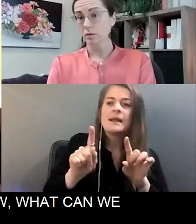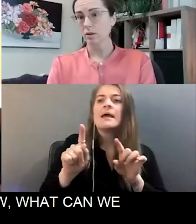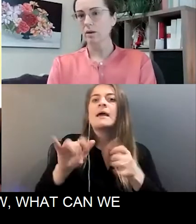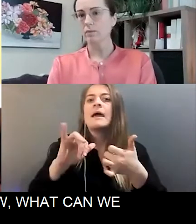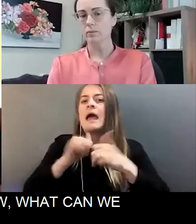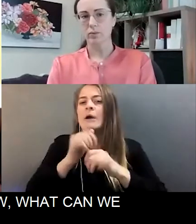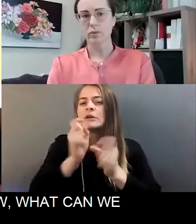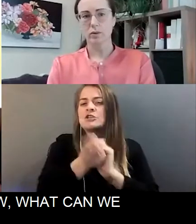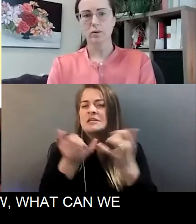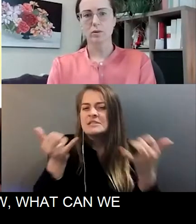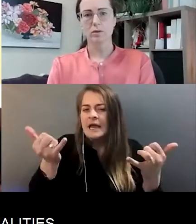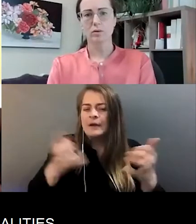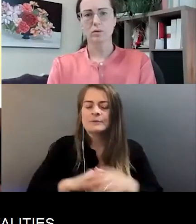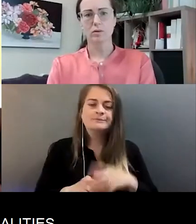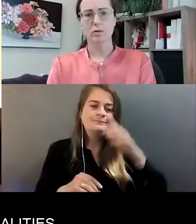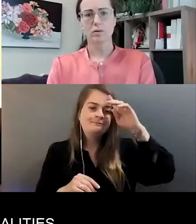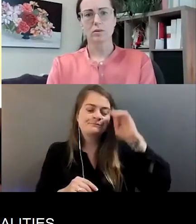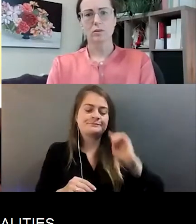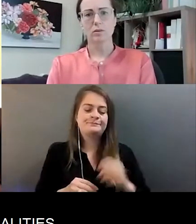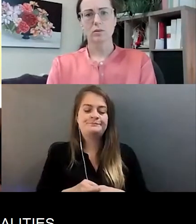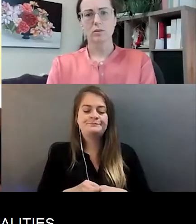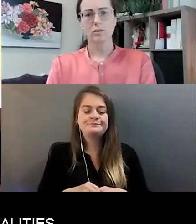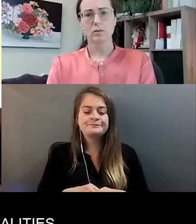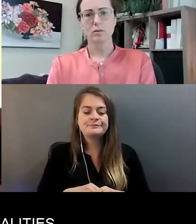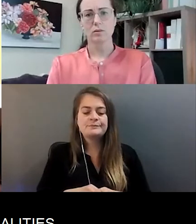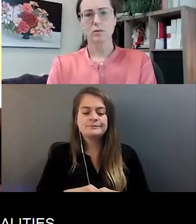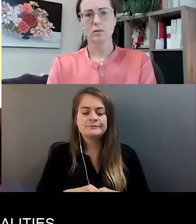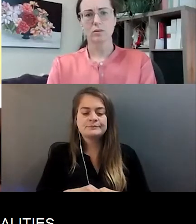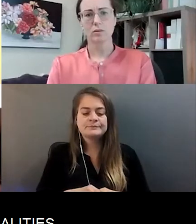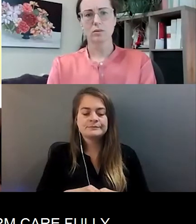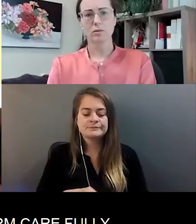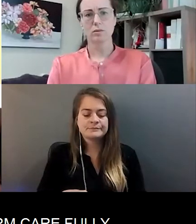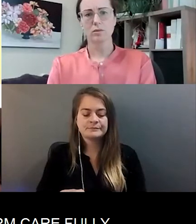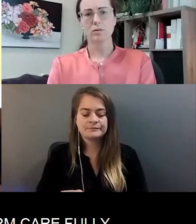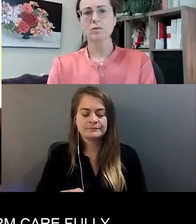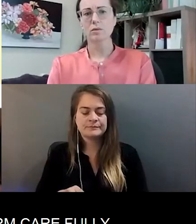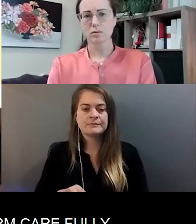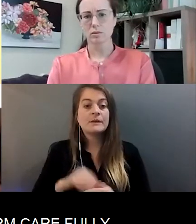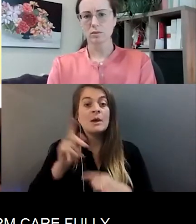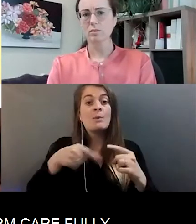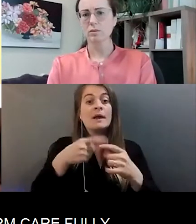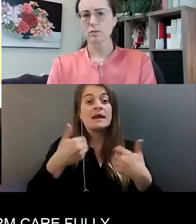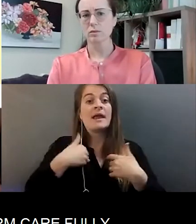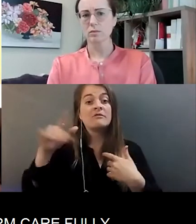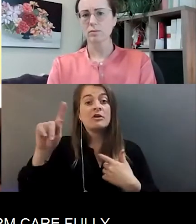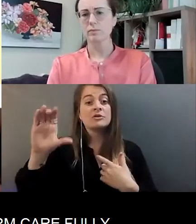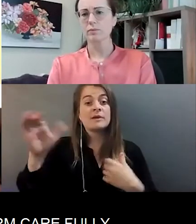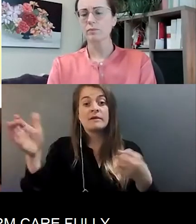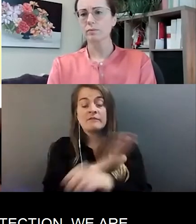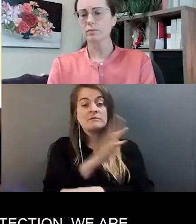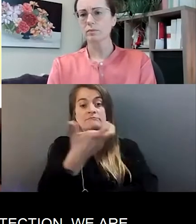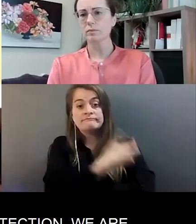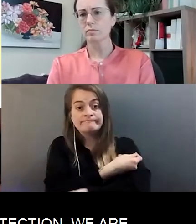immediately? Well, I think the practical realities of it are that until we get long-term care fully vaccinated, and there